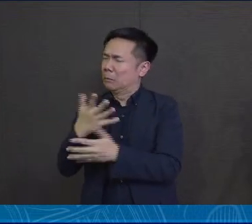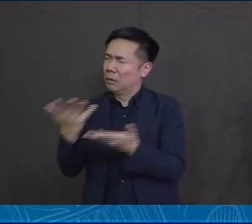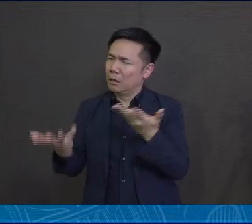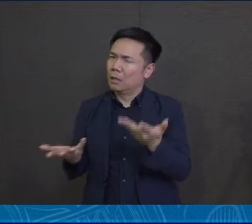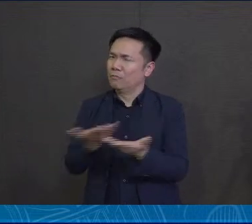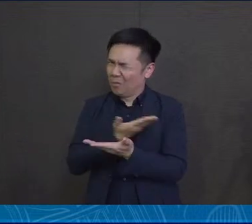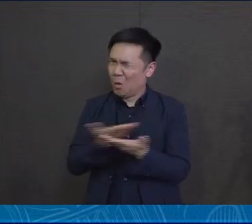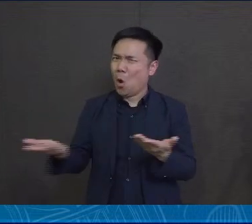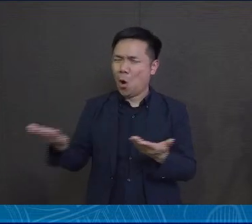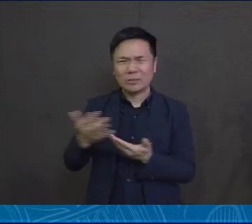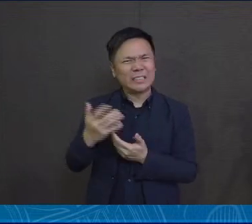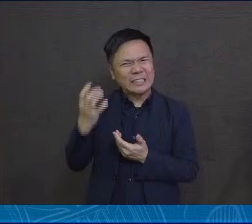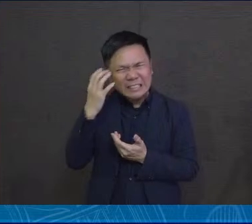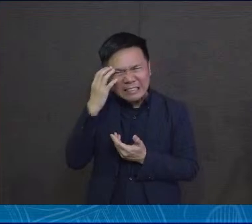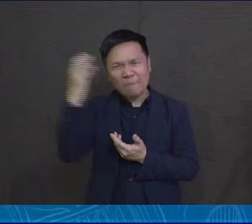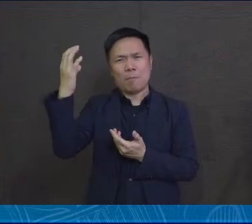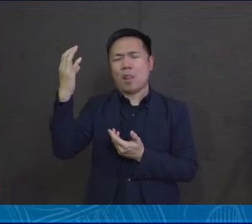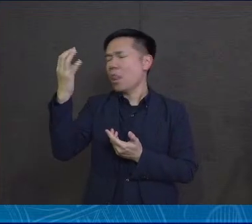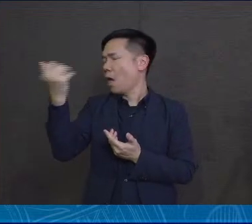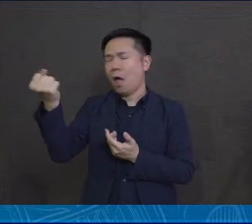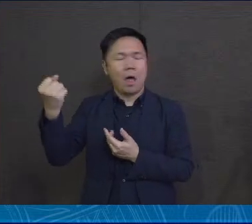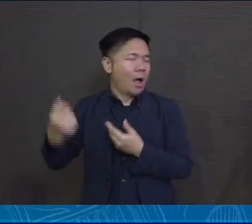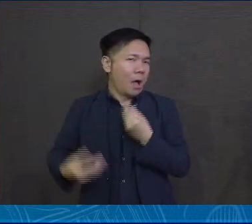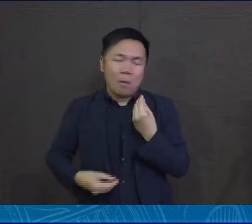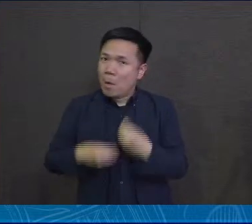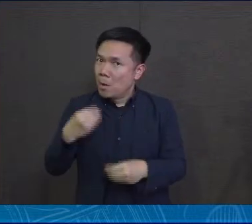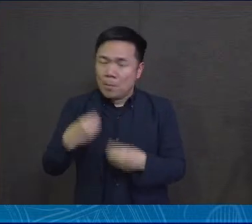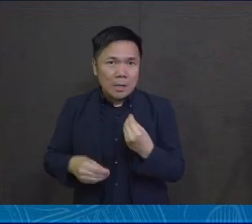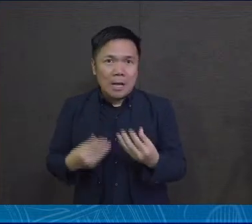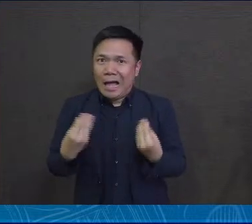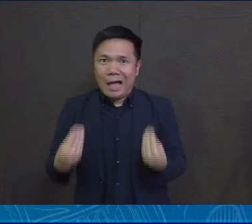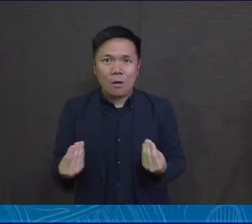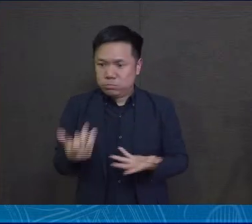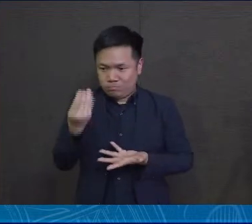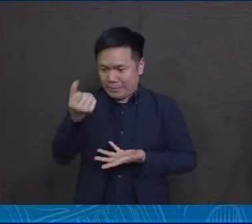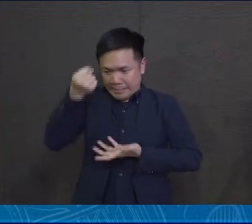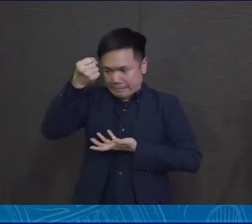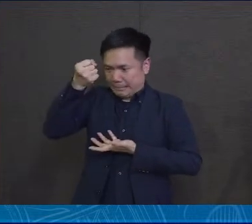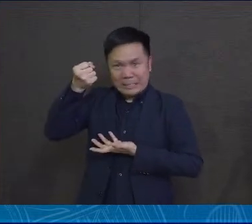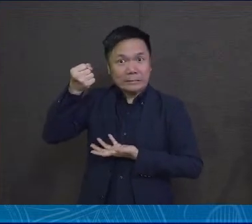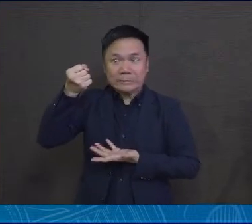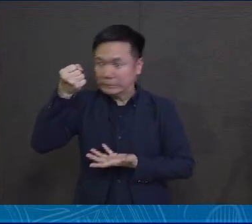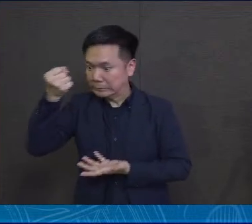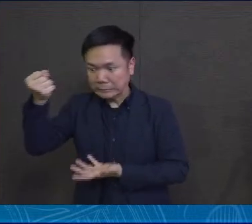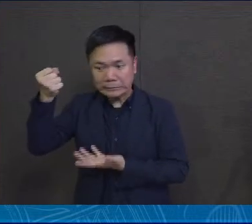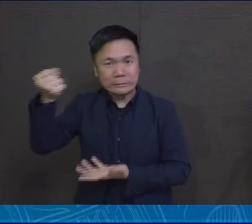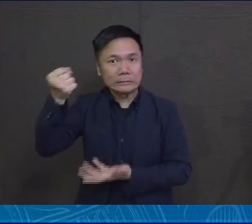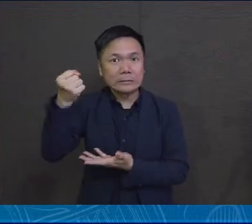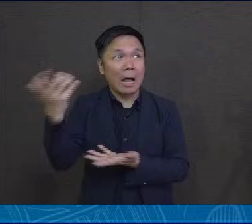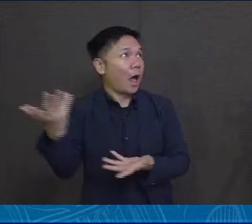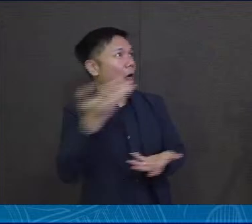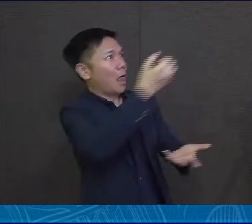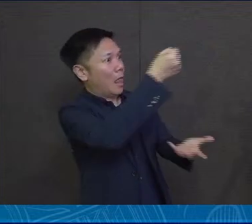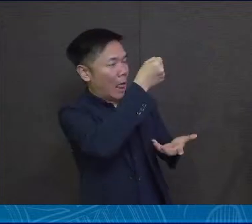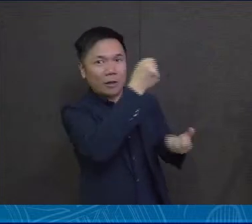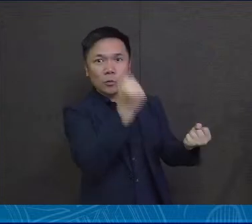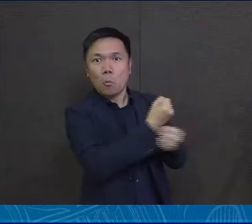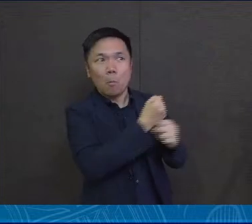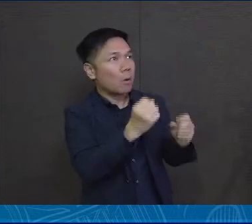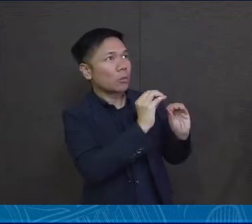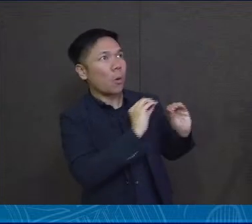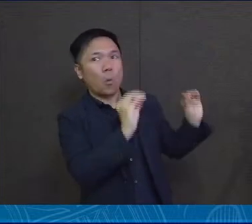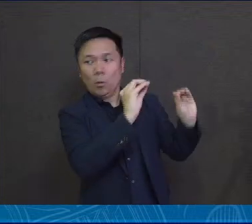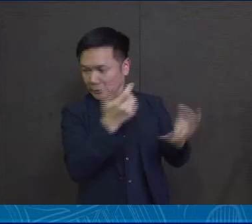for any, I would say, government officer. And then what do we have to do? We